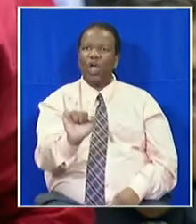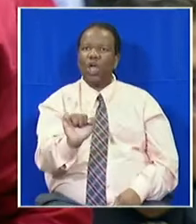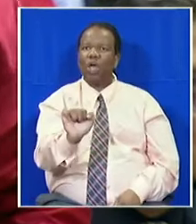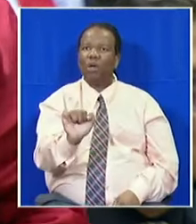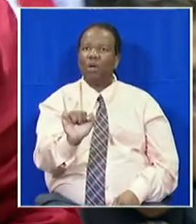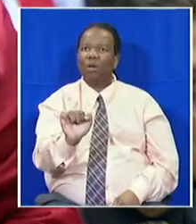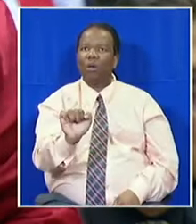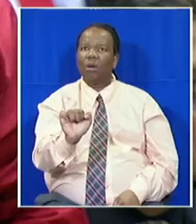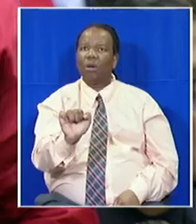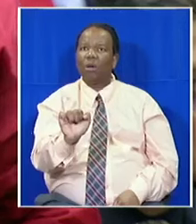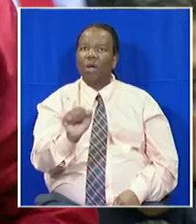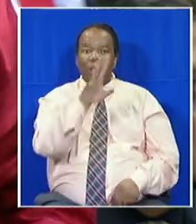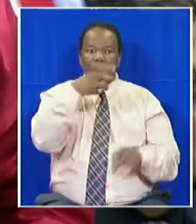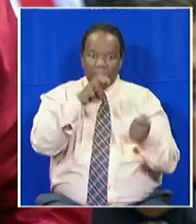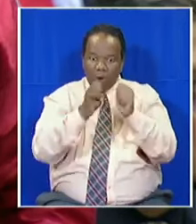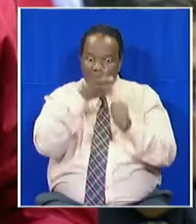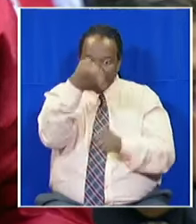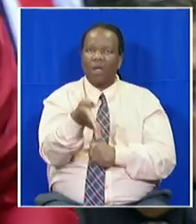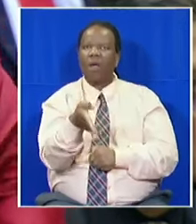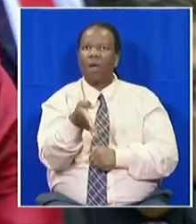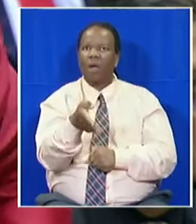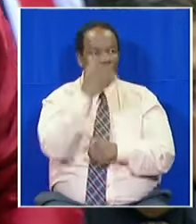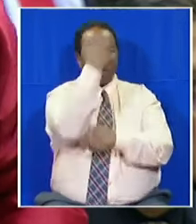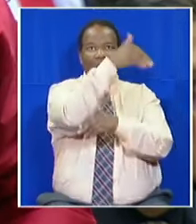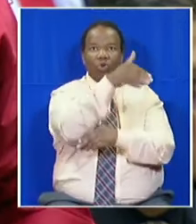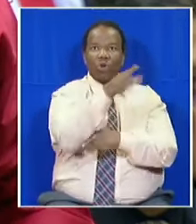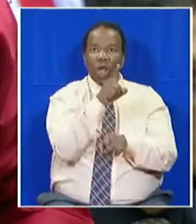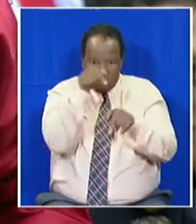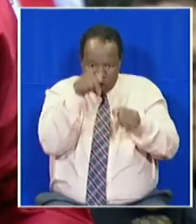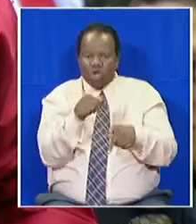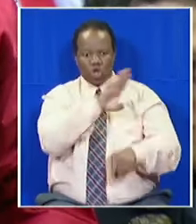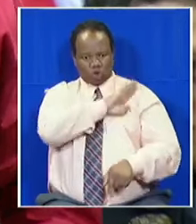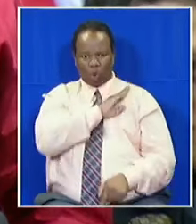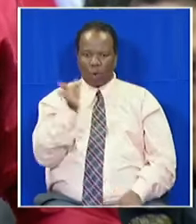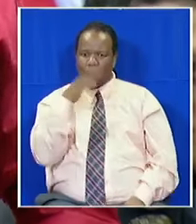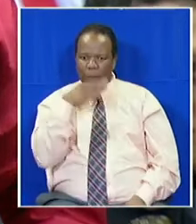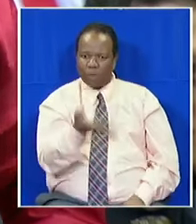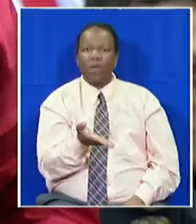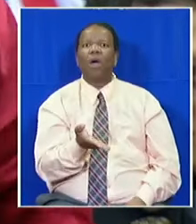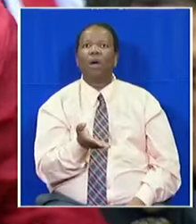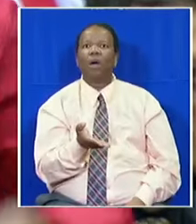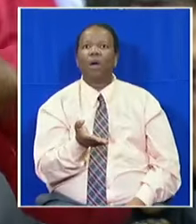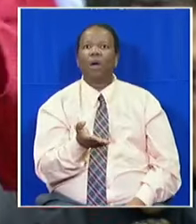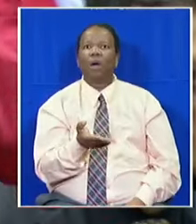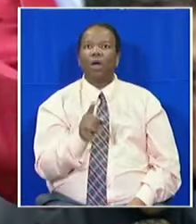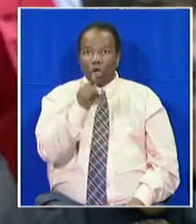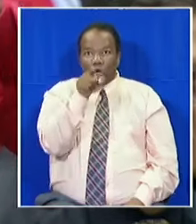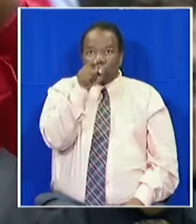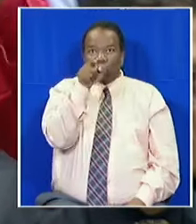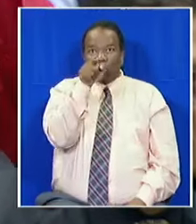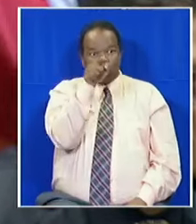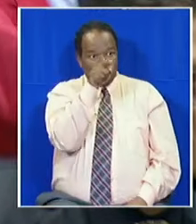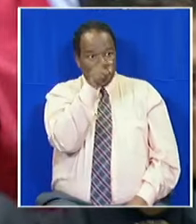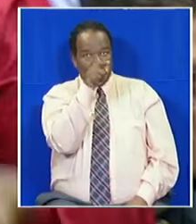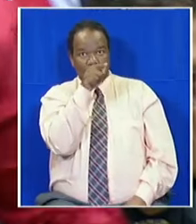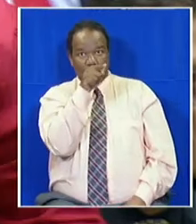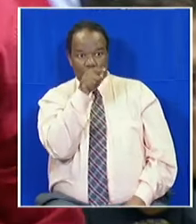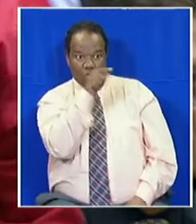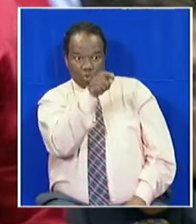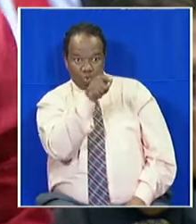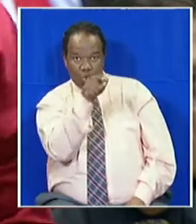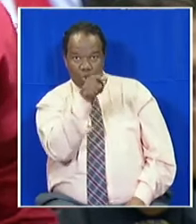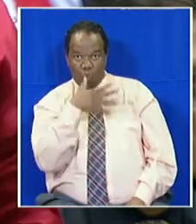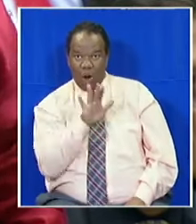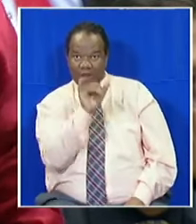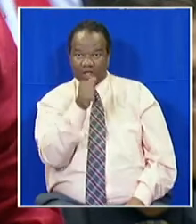outside. Point of order. Your problem is here. Point of order. There is point no soldier order. Here. Here we elected. Honorable Malema. You want soldiers to defend Honorable you.